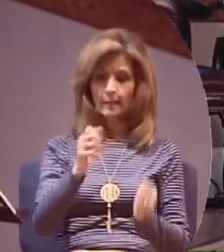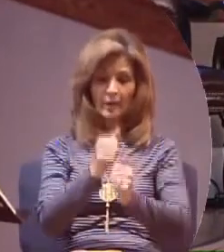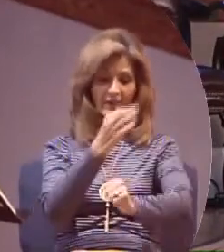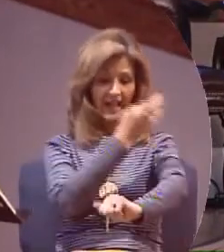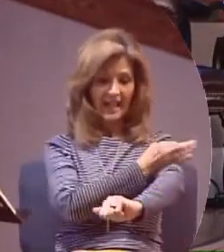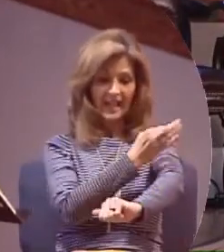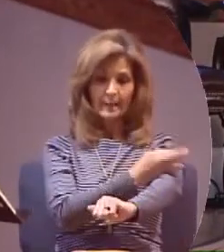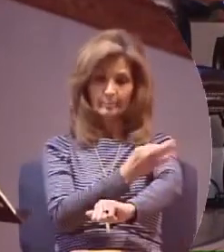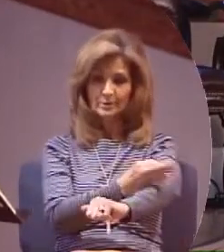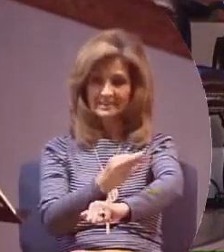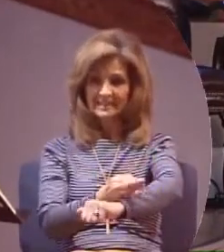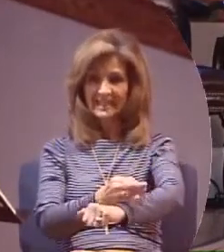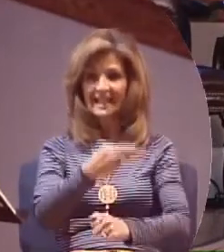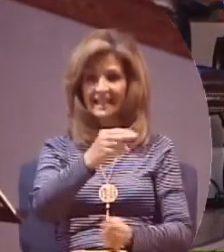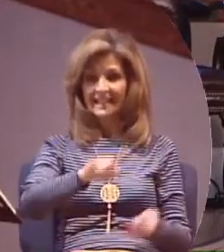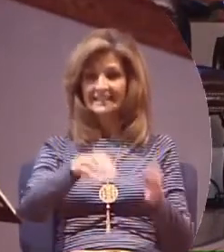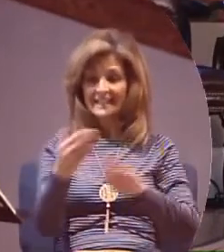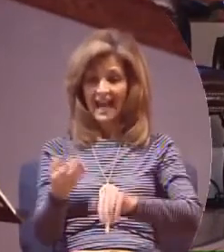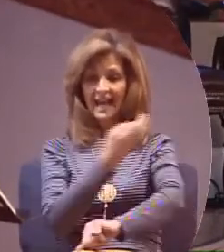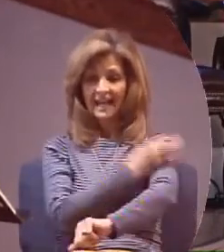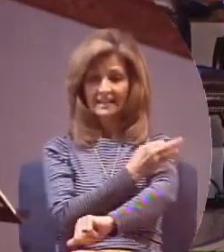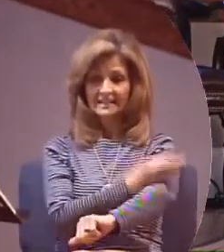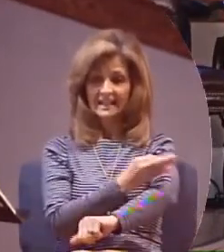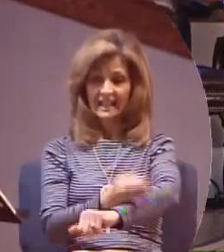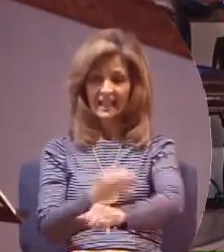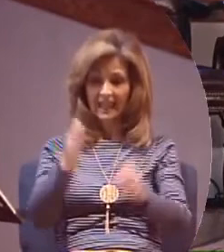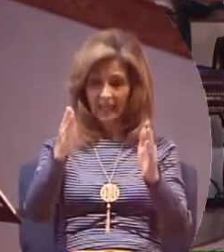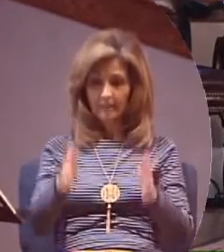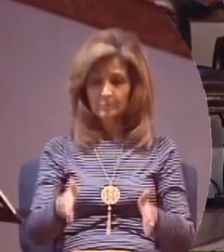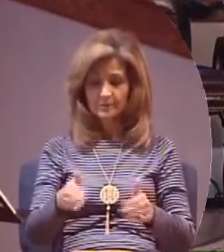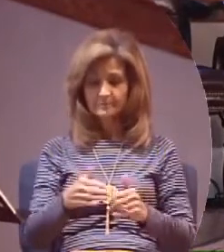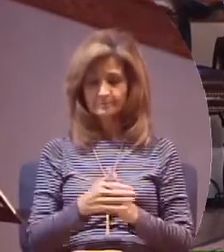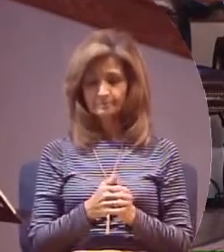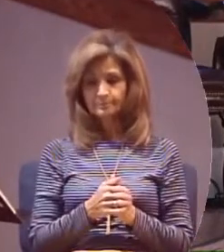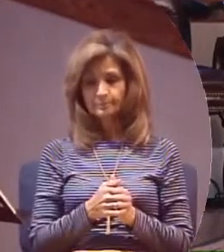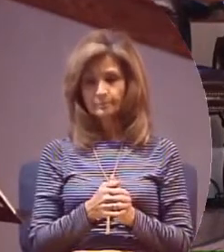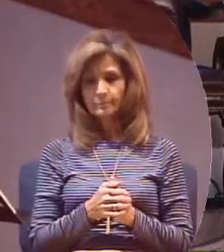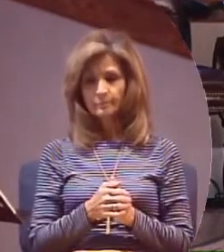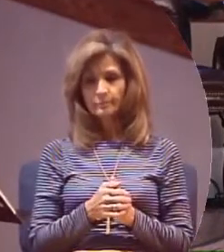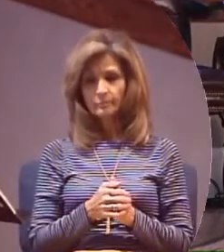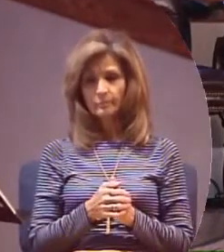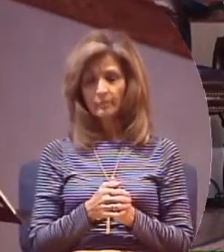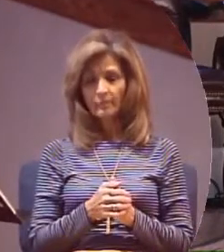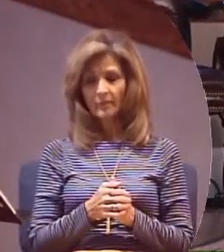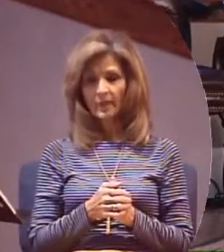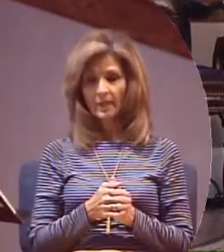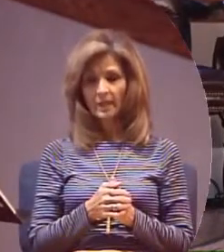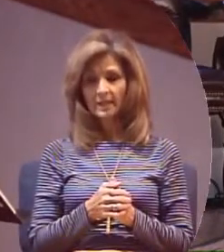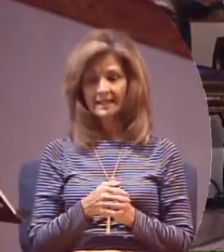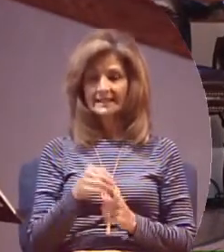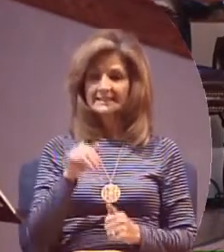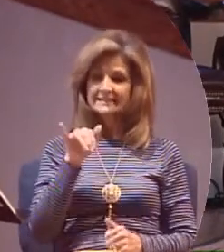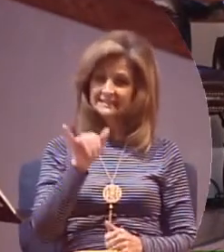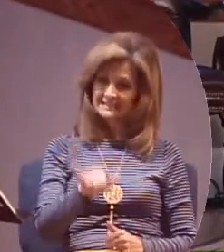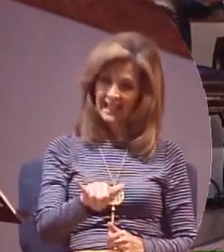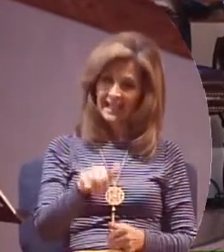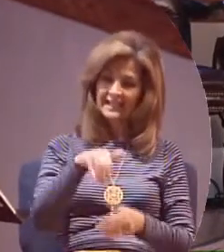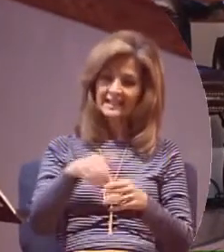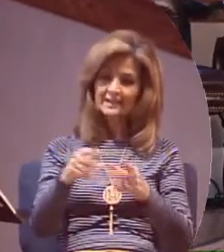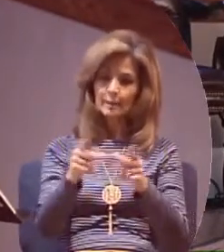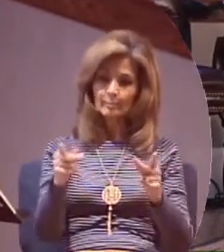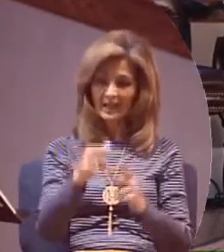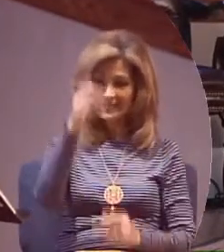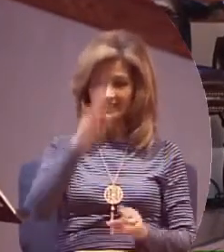he died a leper. Now let me tell you something. The moral of that story is this. Stay in the place that God's given